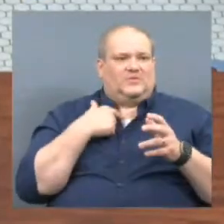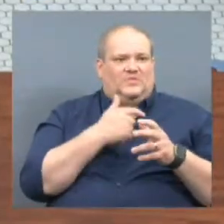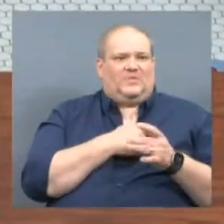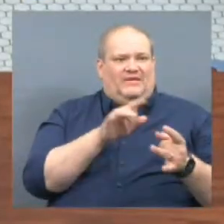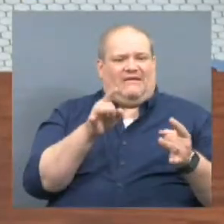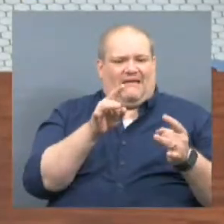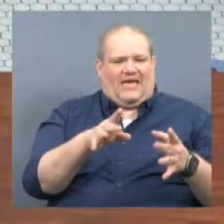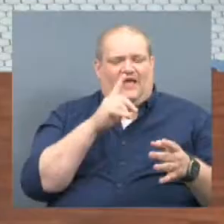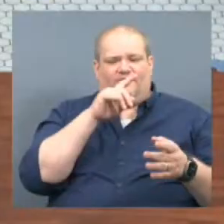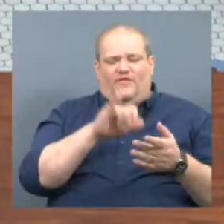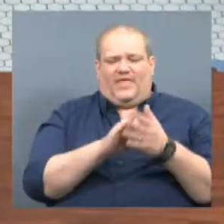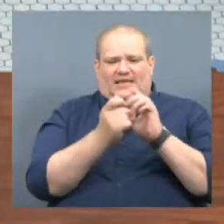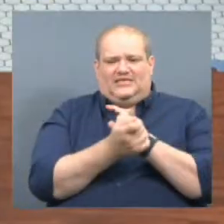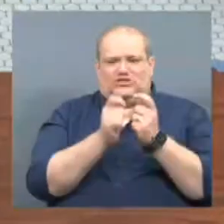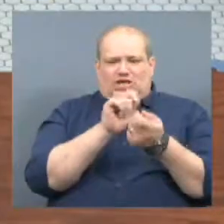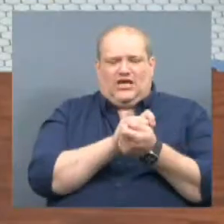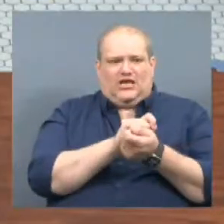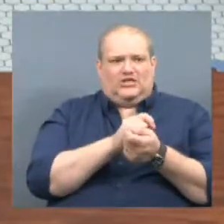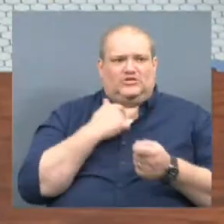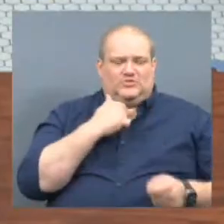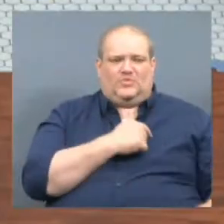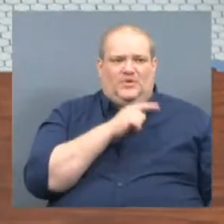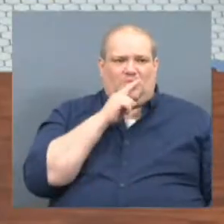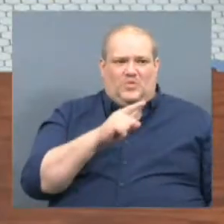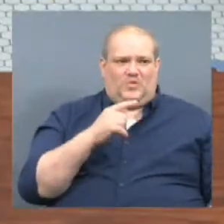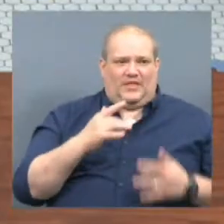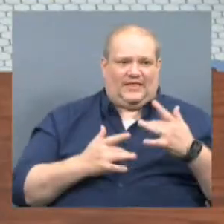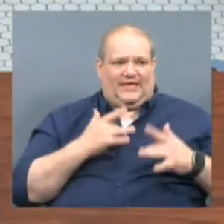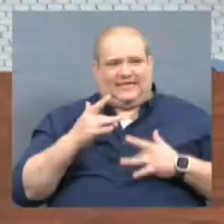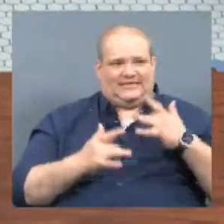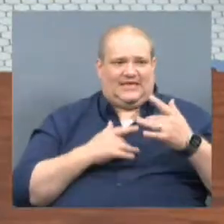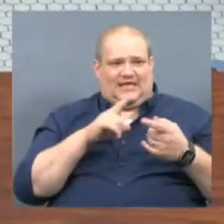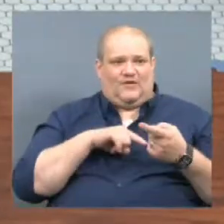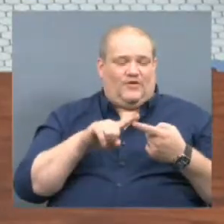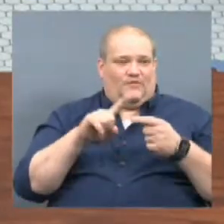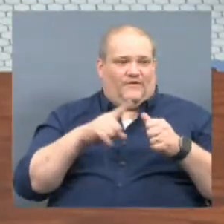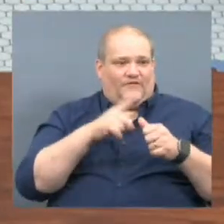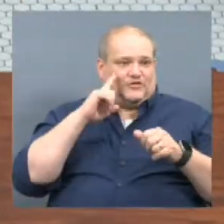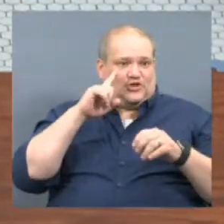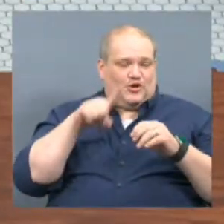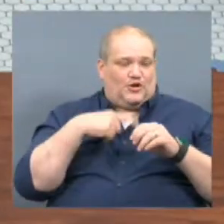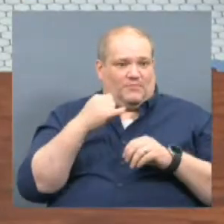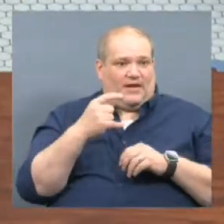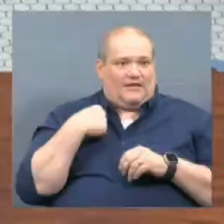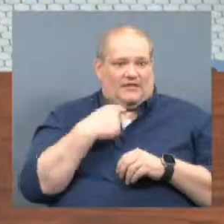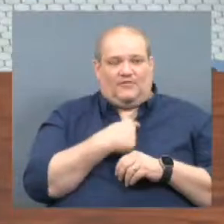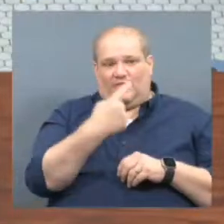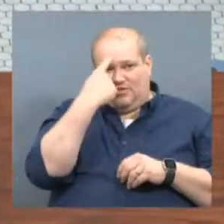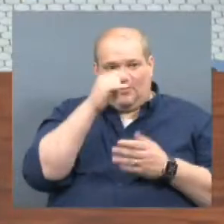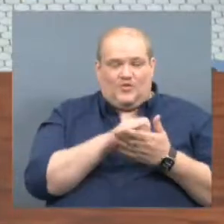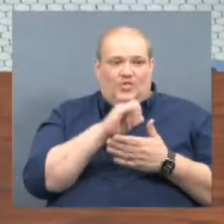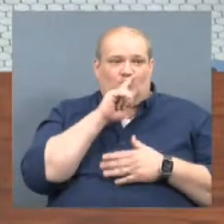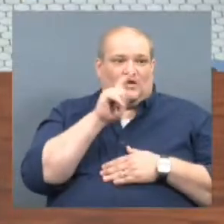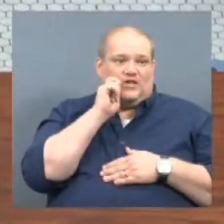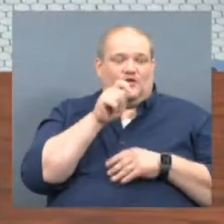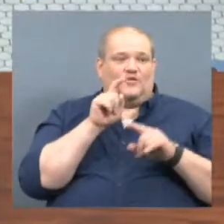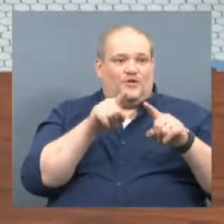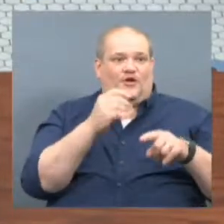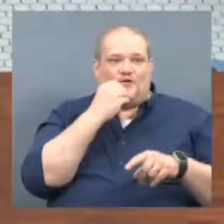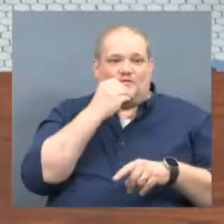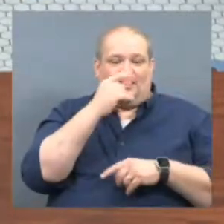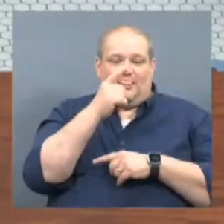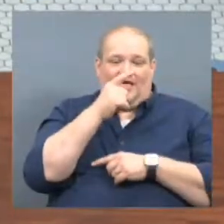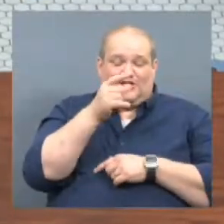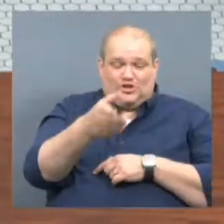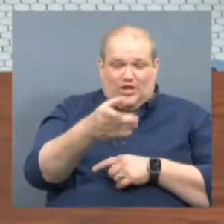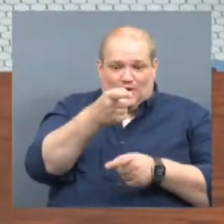hate for it to change. We were really excited when we first heard about it because we thought this is really cool. We can go up there for lunch,